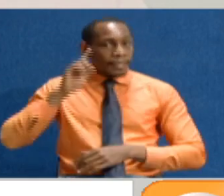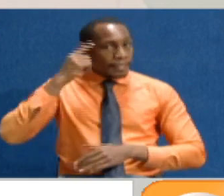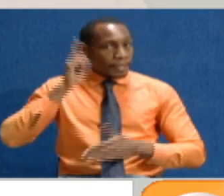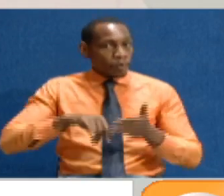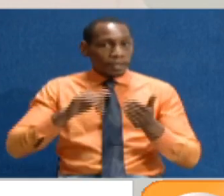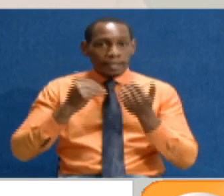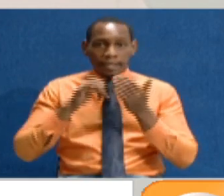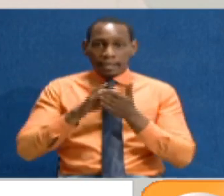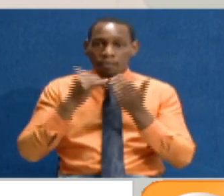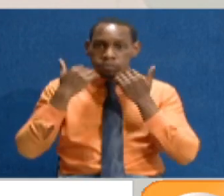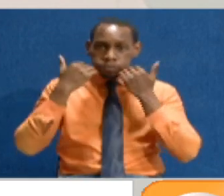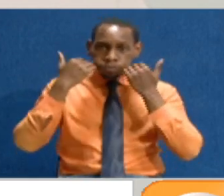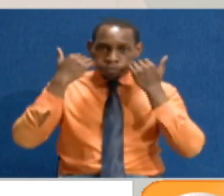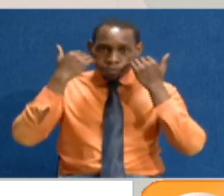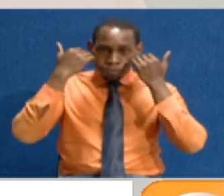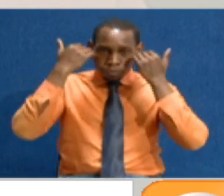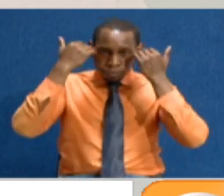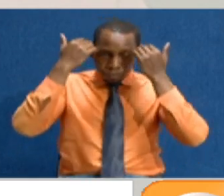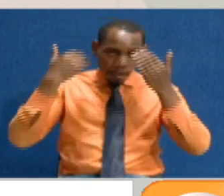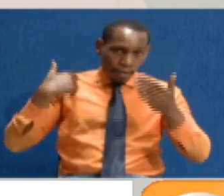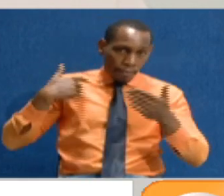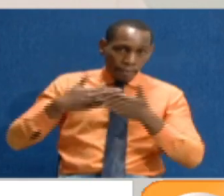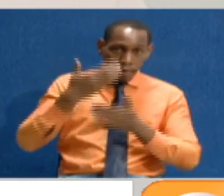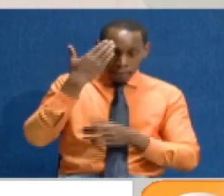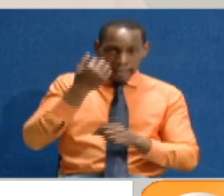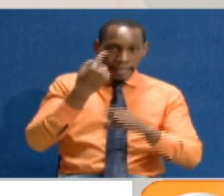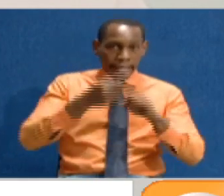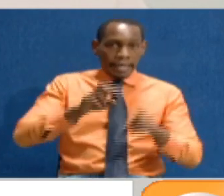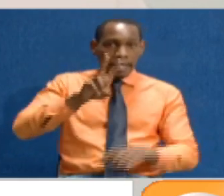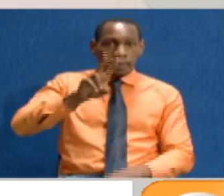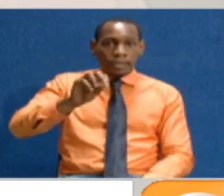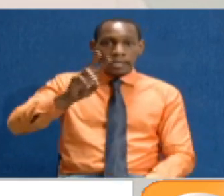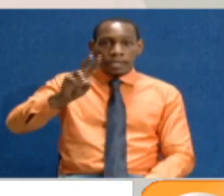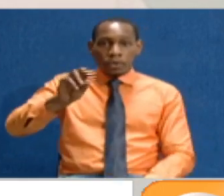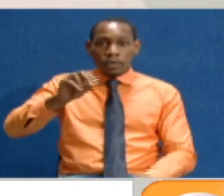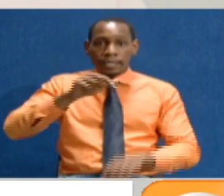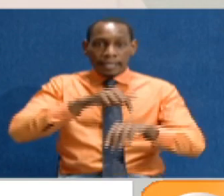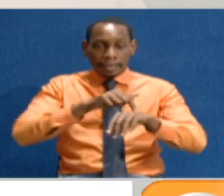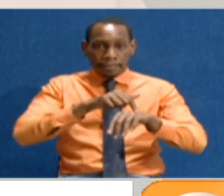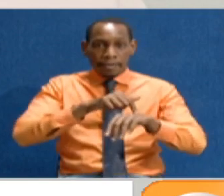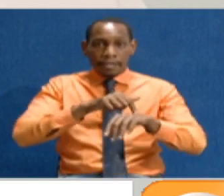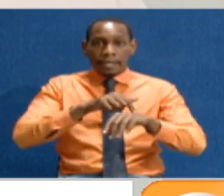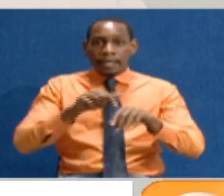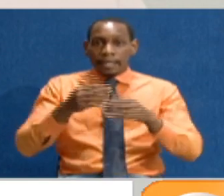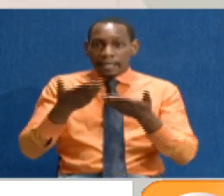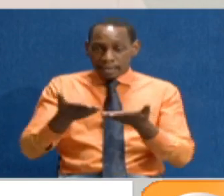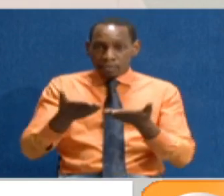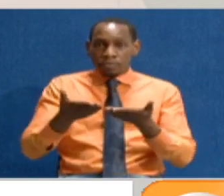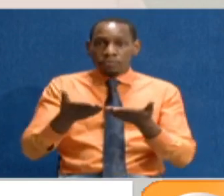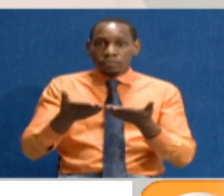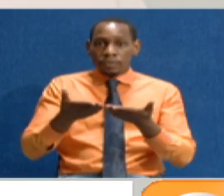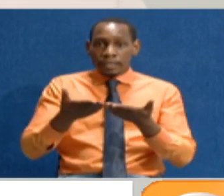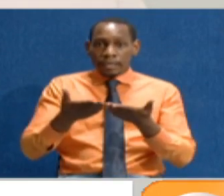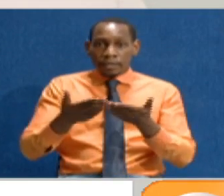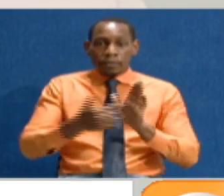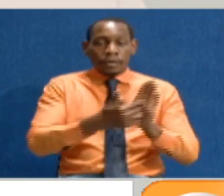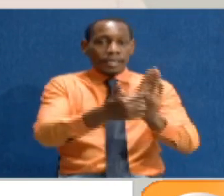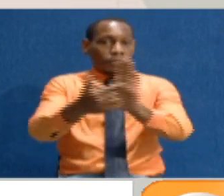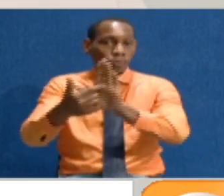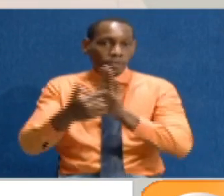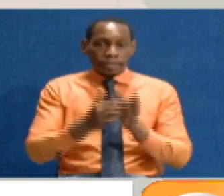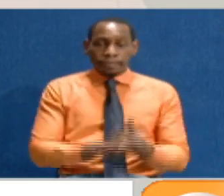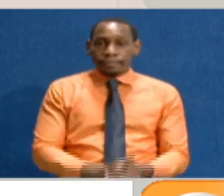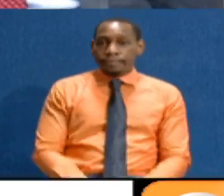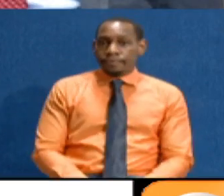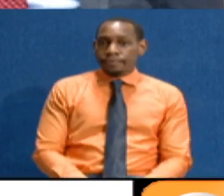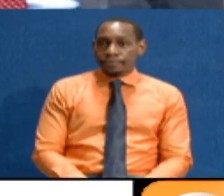the stress that has been there polling from the 2020 season and from before is now coming to a head, and that's what we're seeing right now.